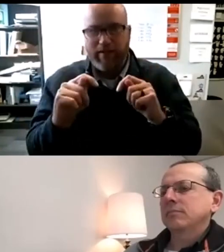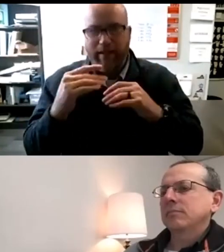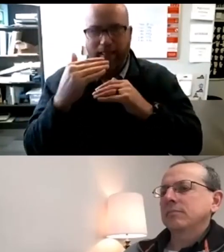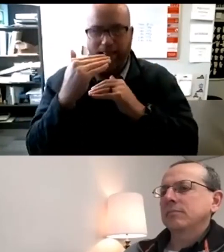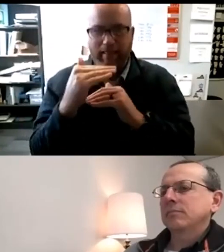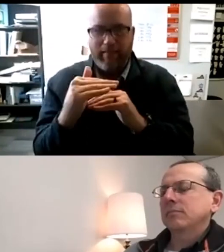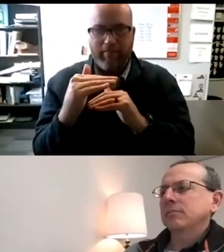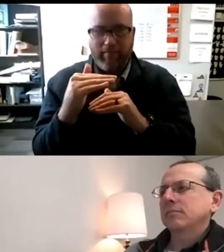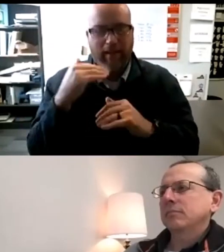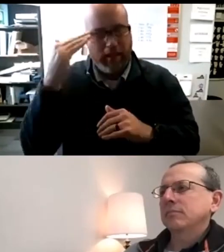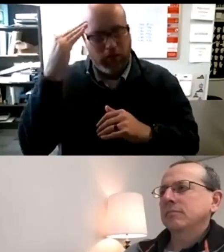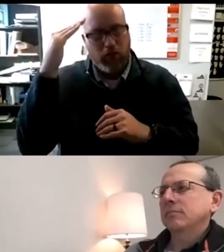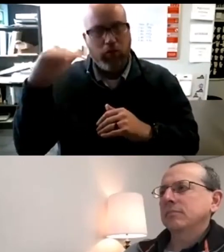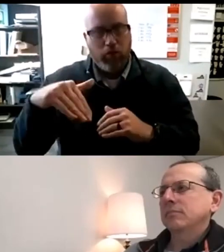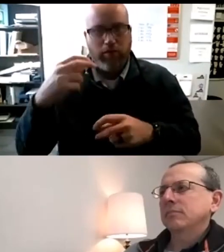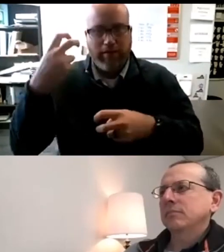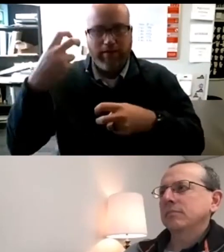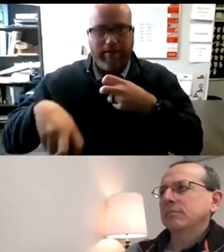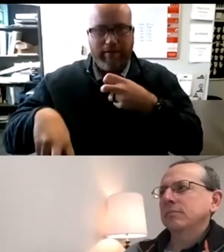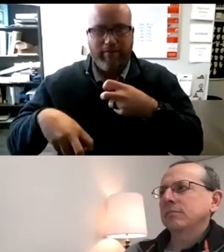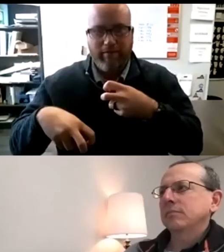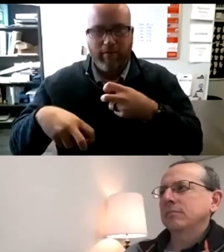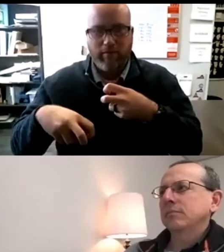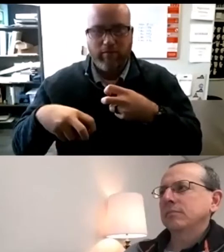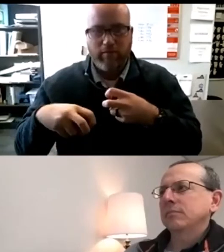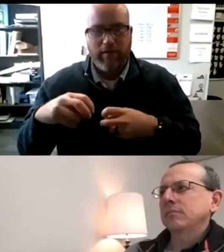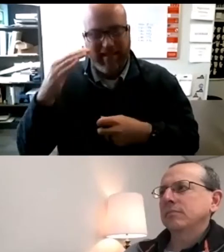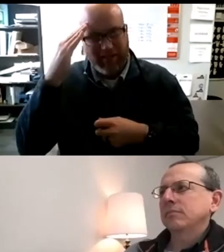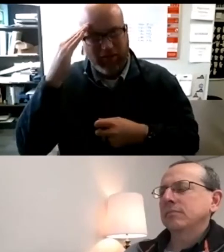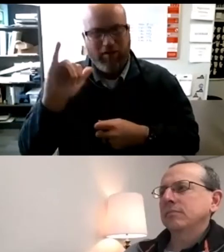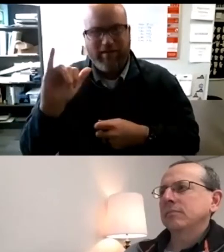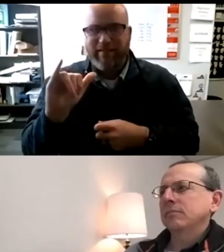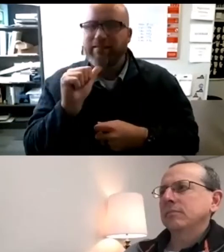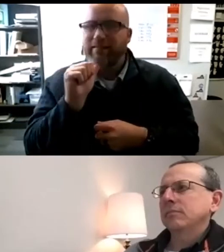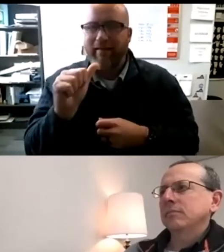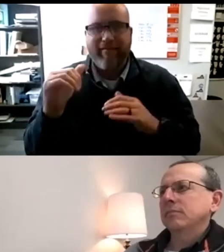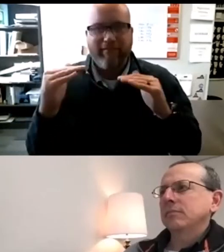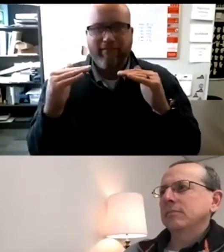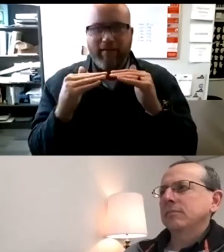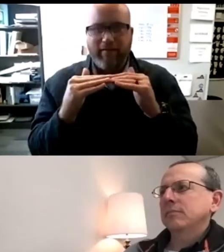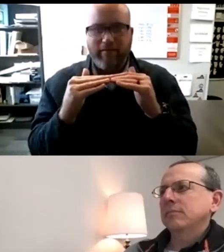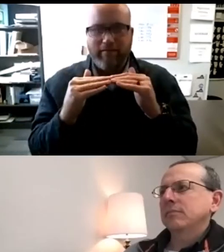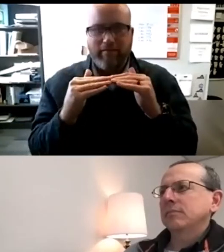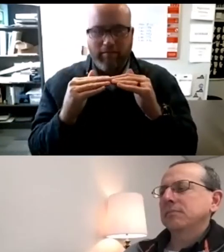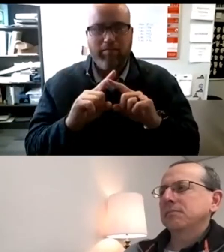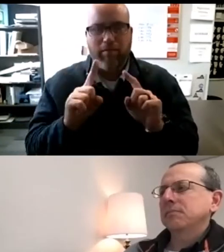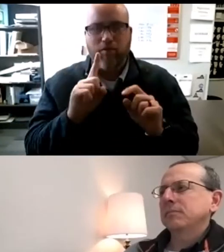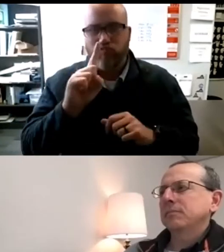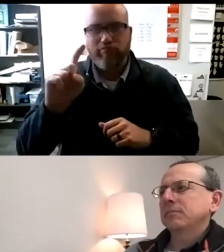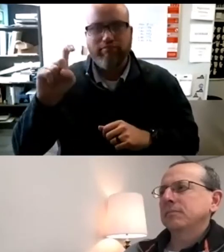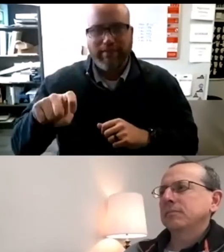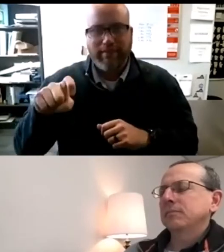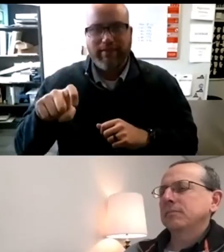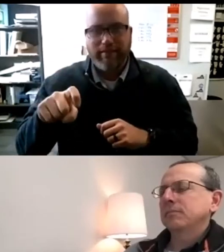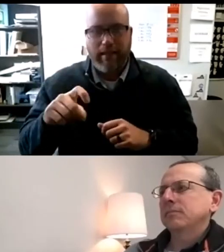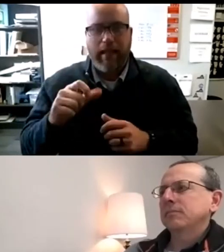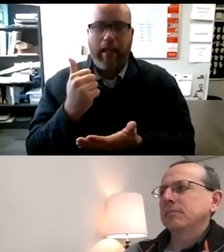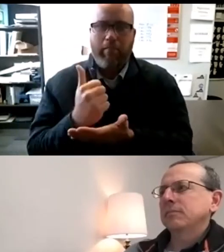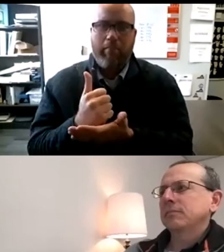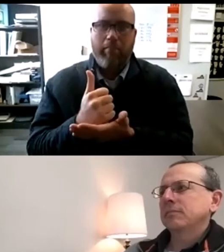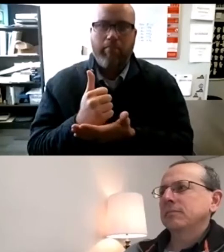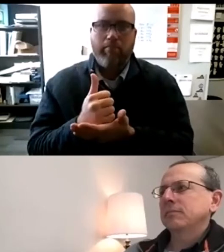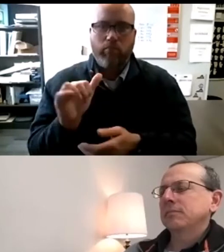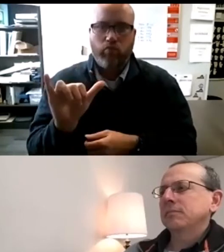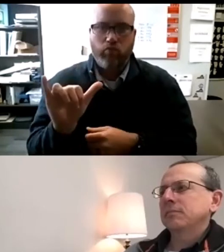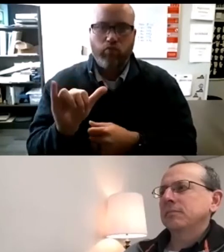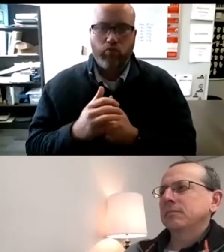is difficult. And we know that it seems unfair, but it really is necessary and helpful.